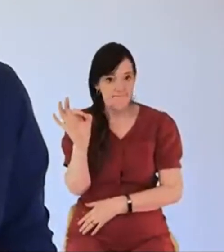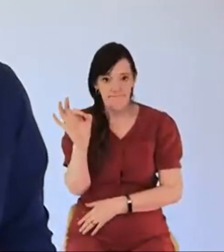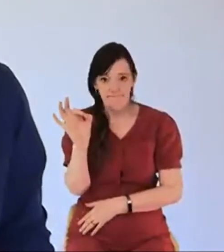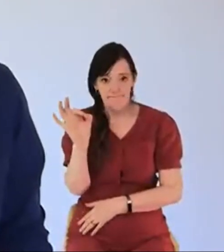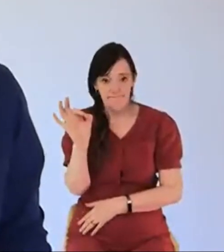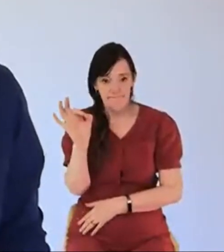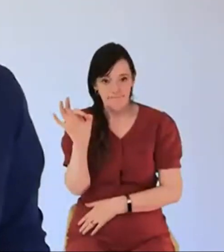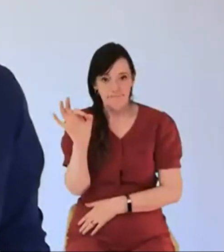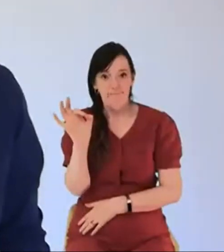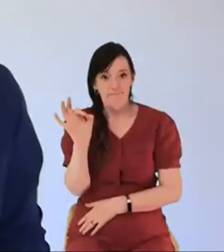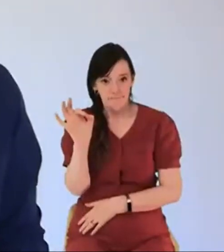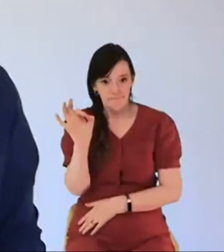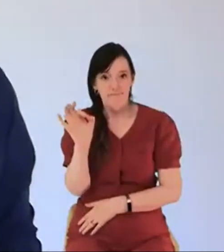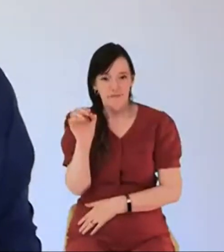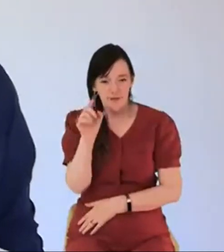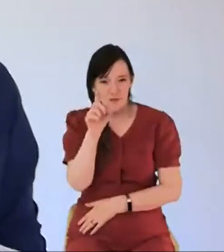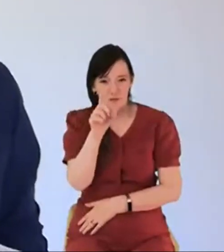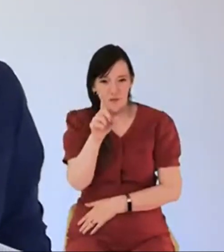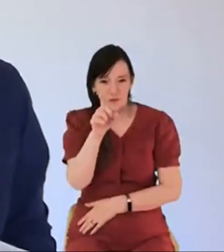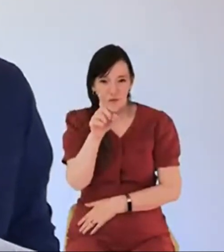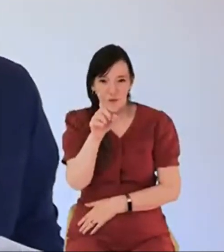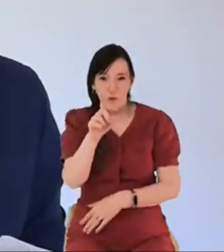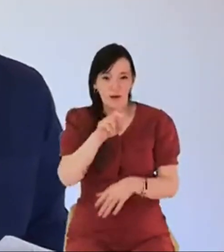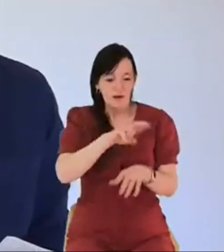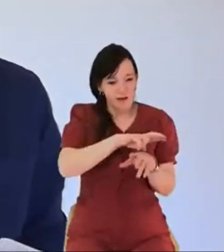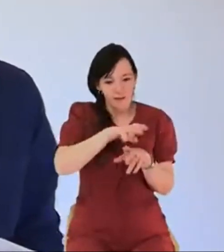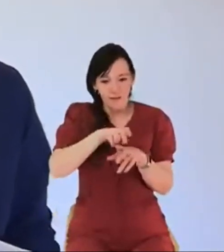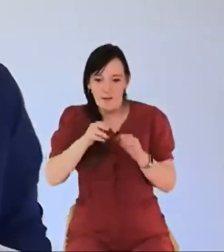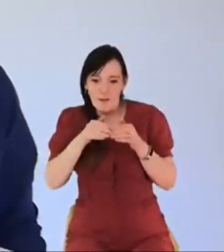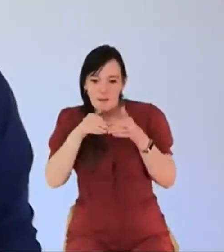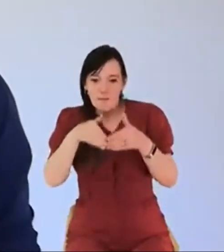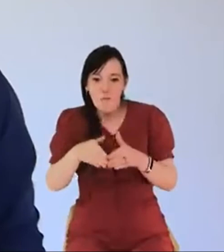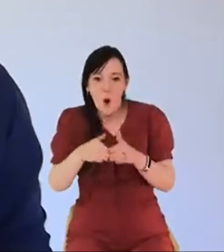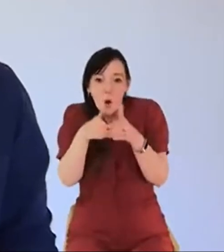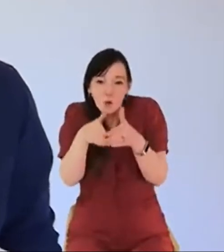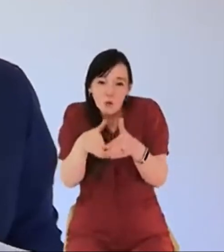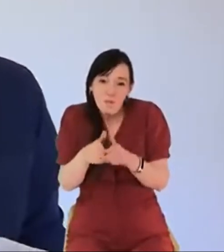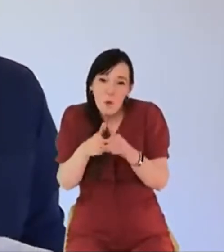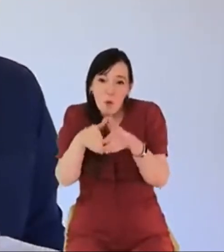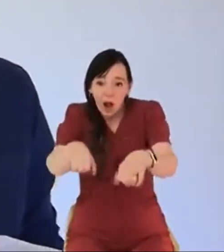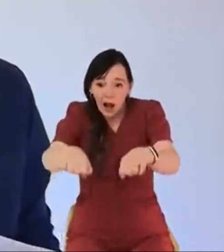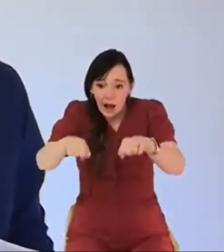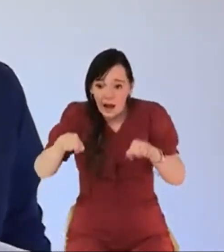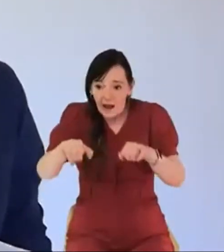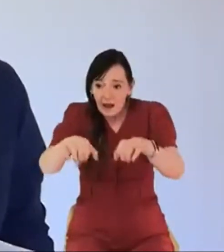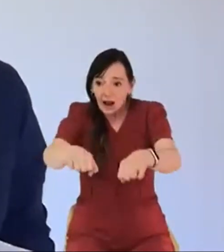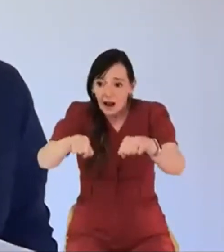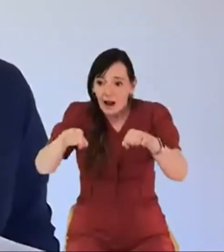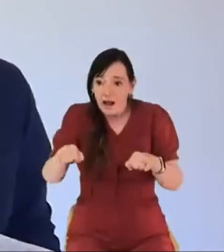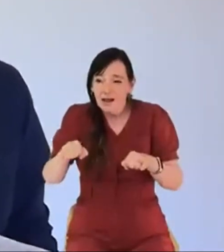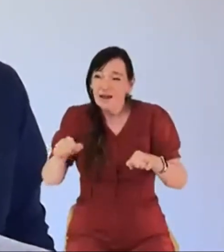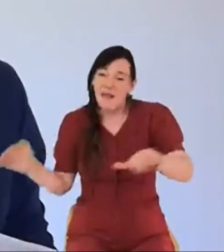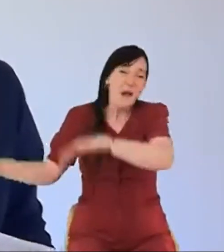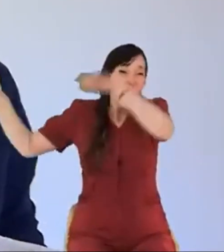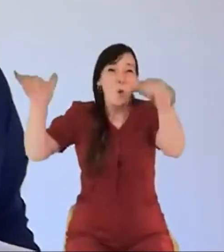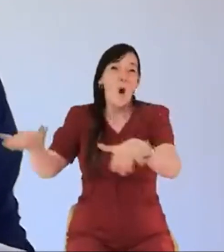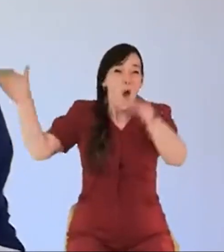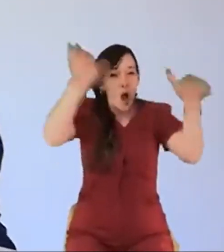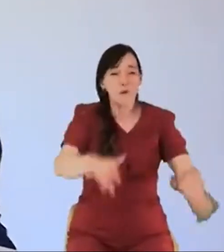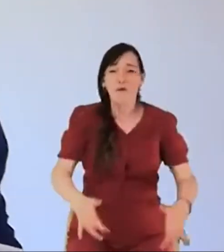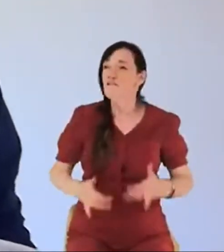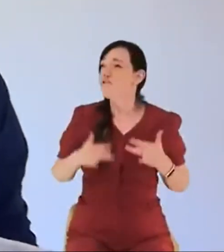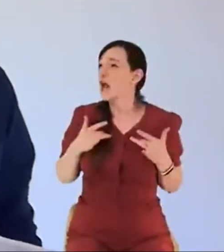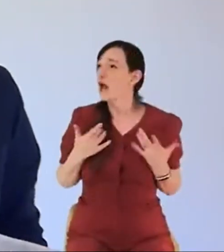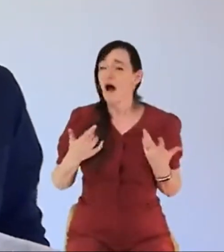did you see there you are in your small boat on this big sea thinking i'm gonna blow it i'm gonna mess up i'm gonna